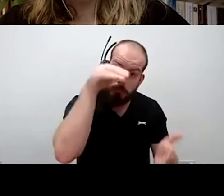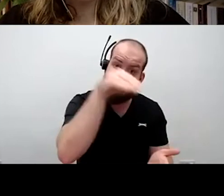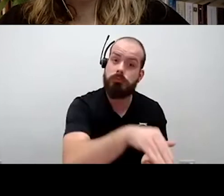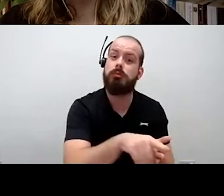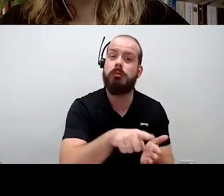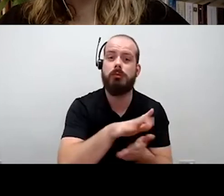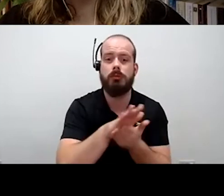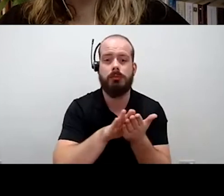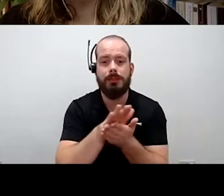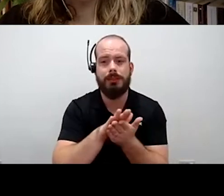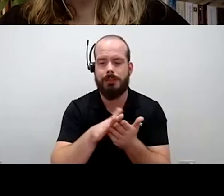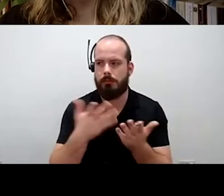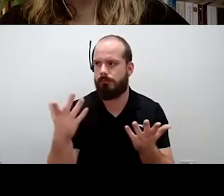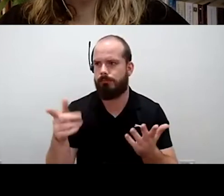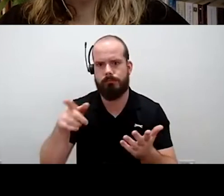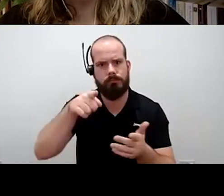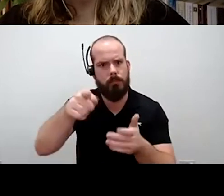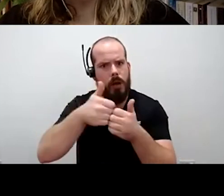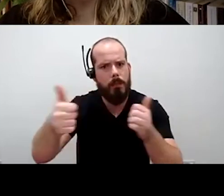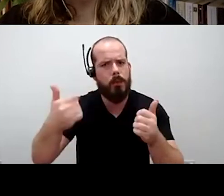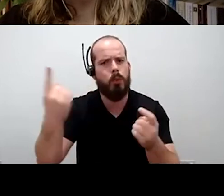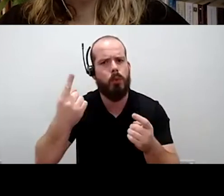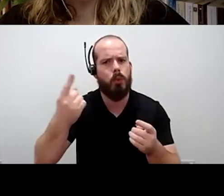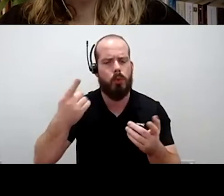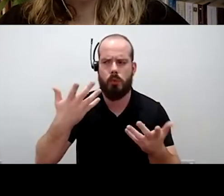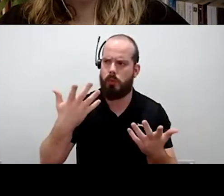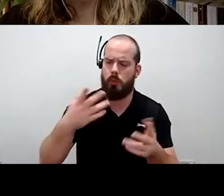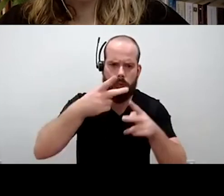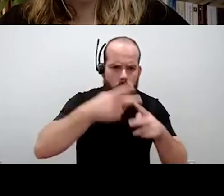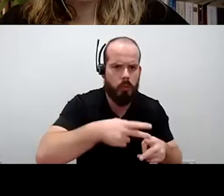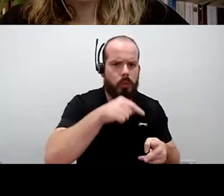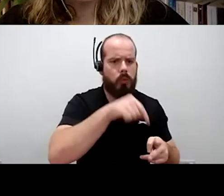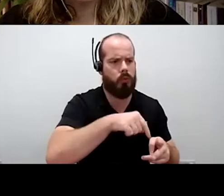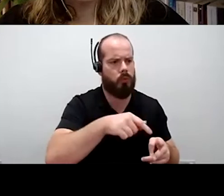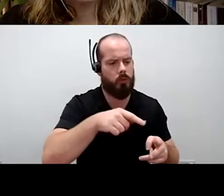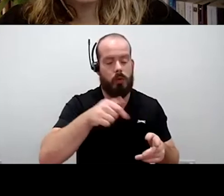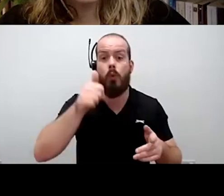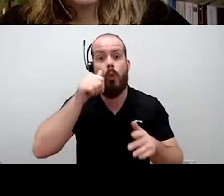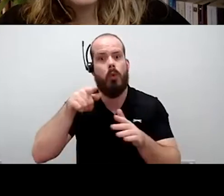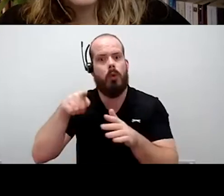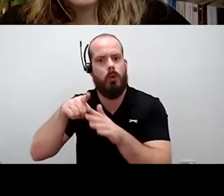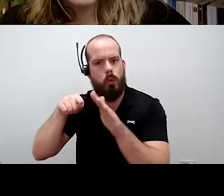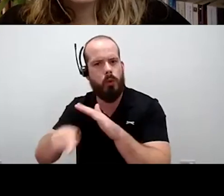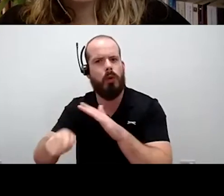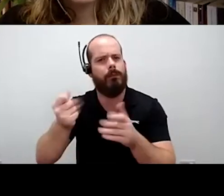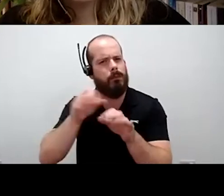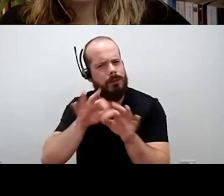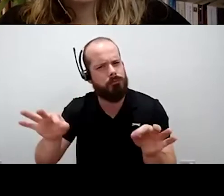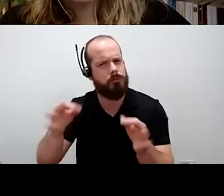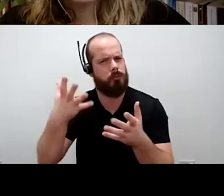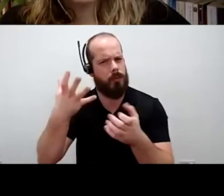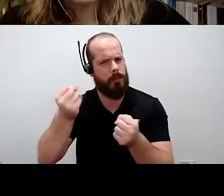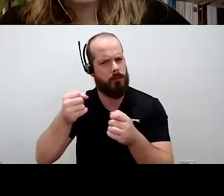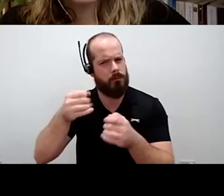management. The regulation, the need for security, the highly centralized nature, and the fact that it's unpopular have all meant that